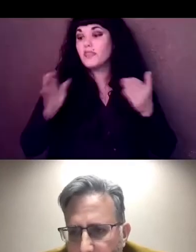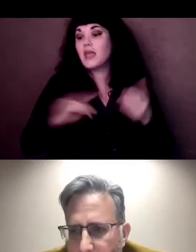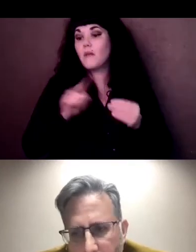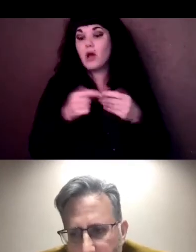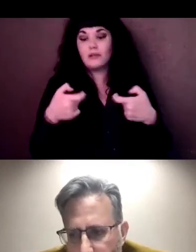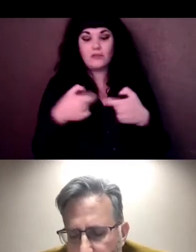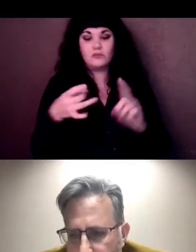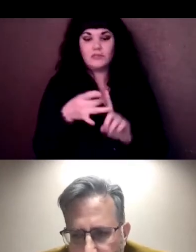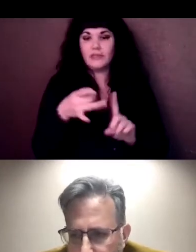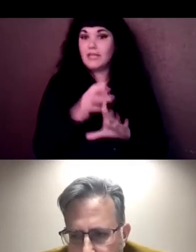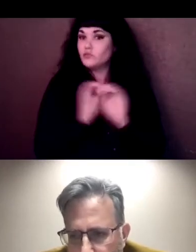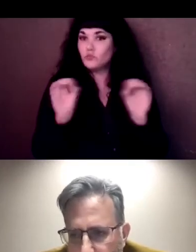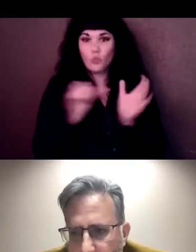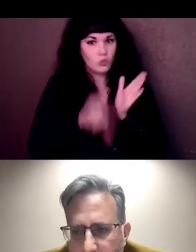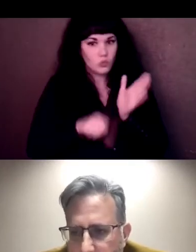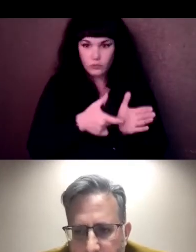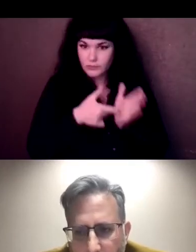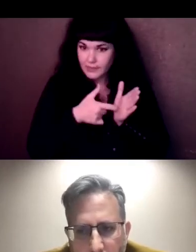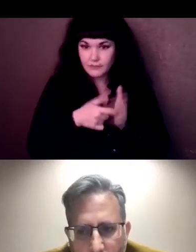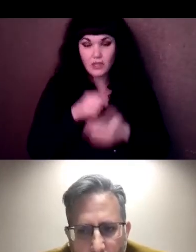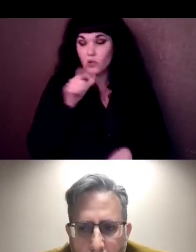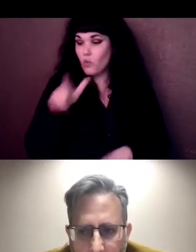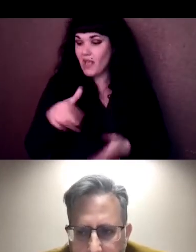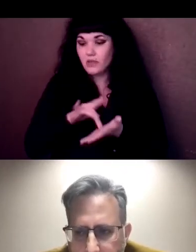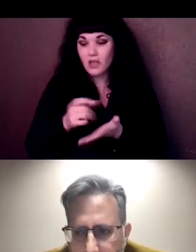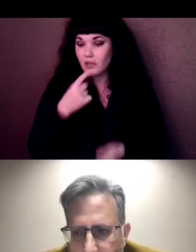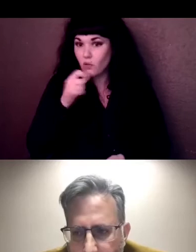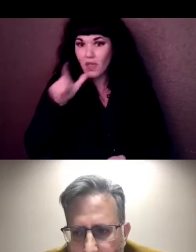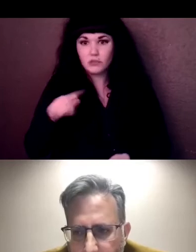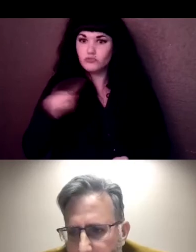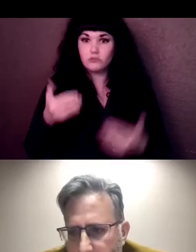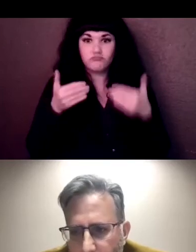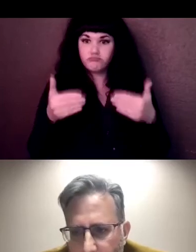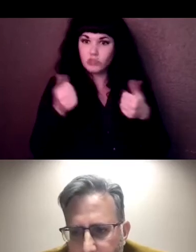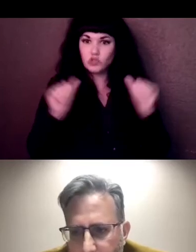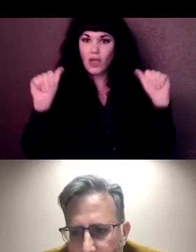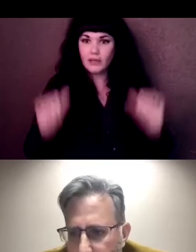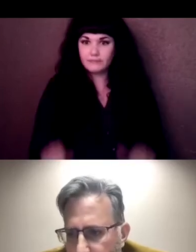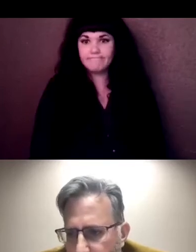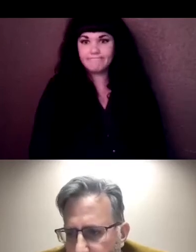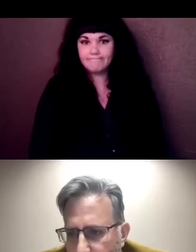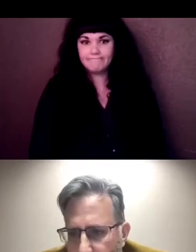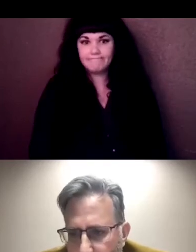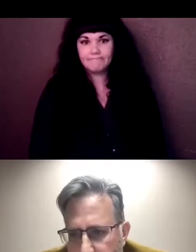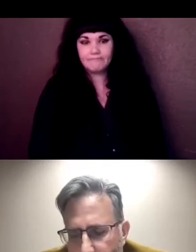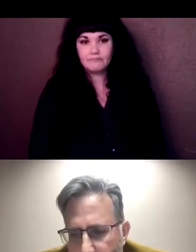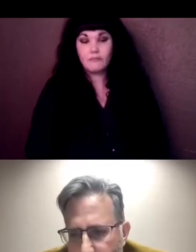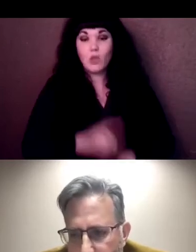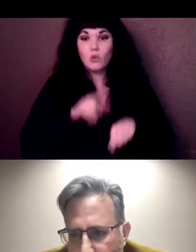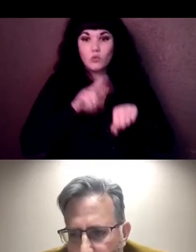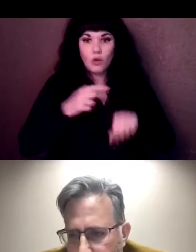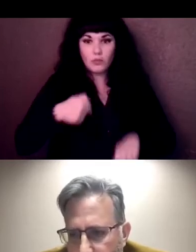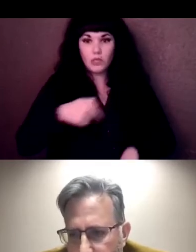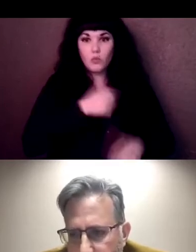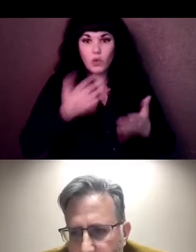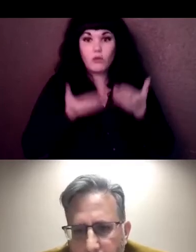surgery. You don't have to take a drug. You can just simply try it. And usually we offer up, a reasonable amount